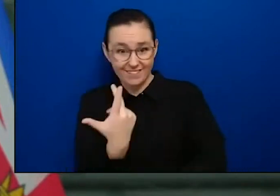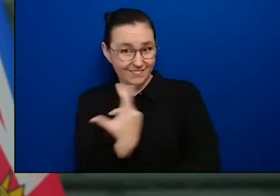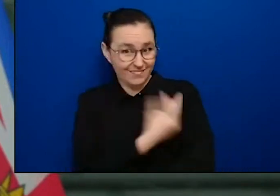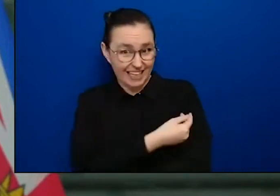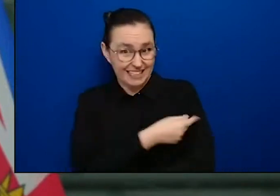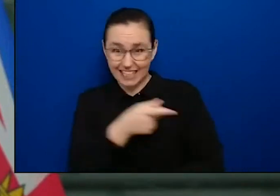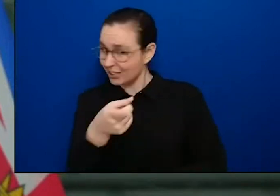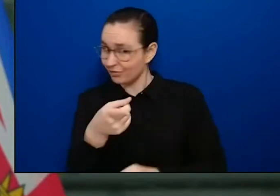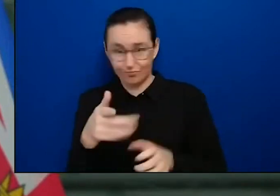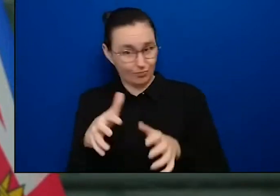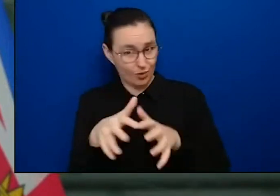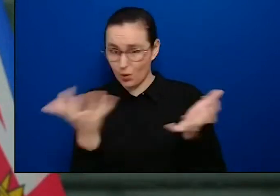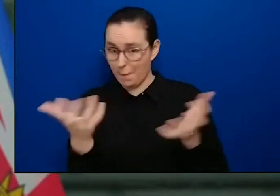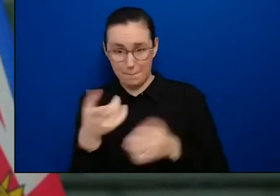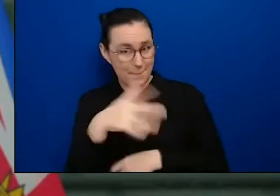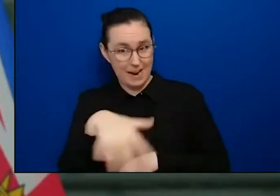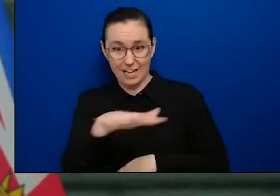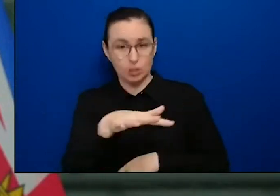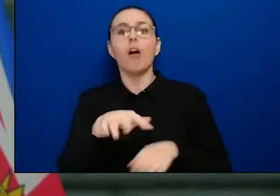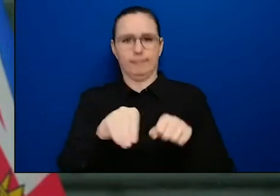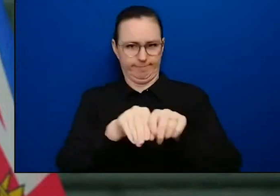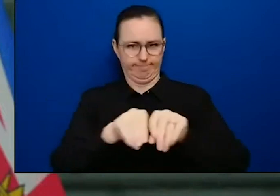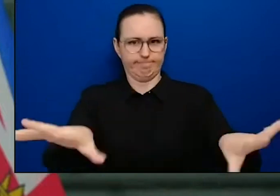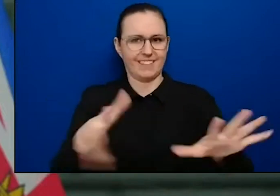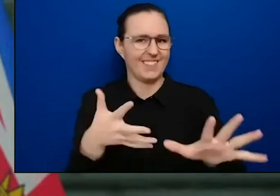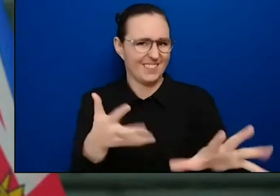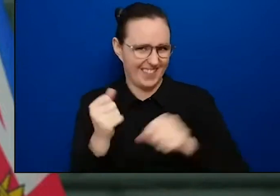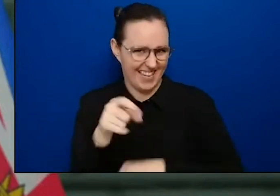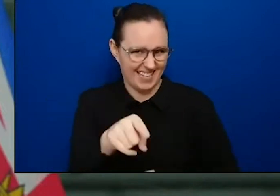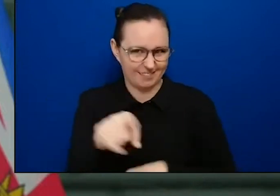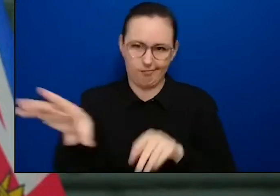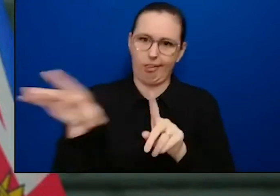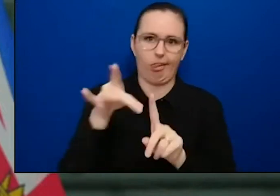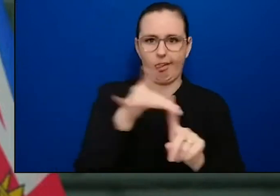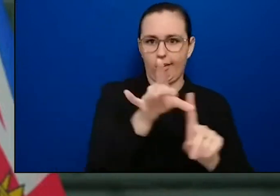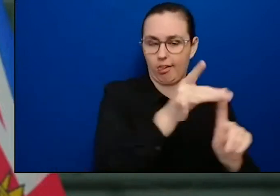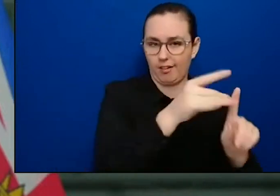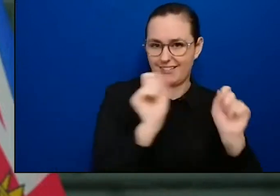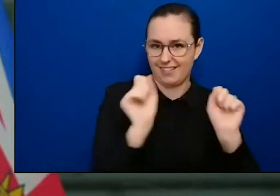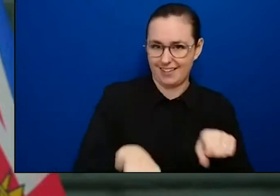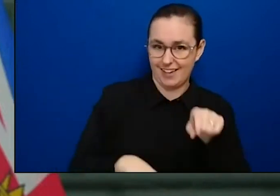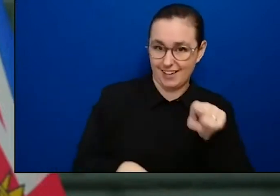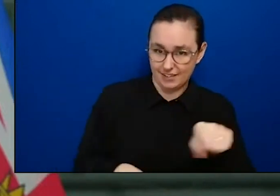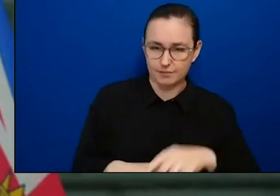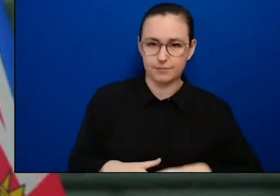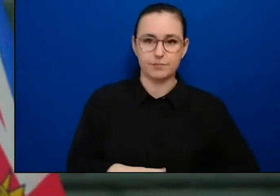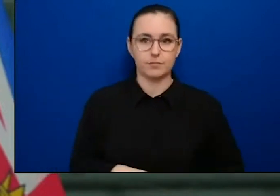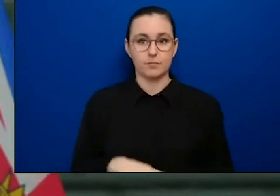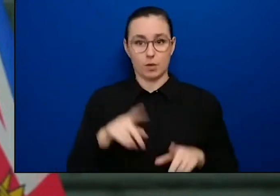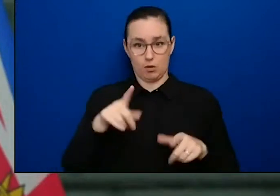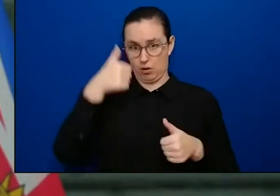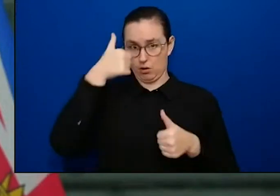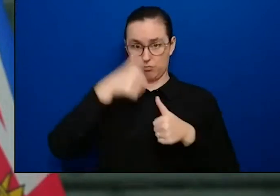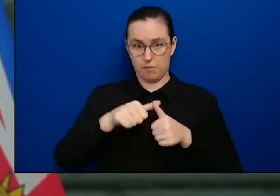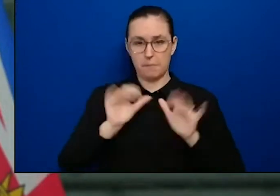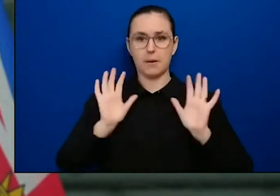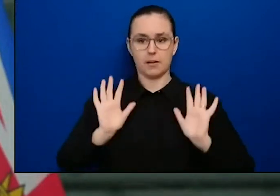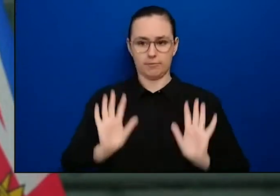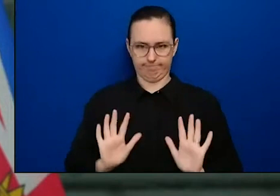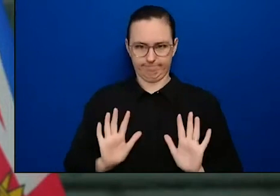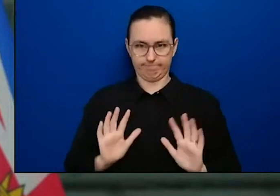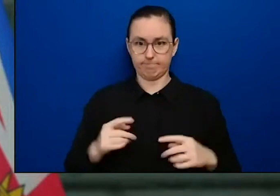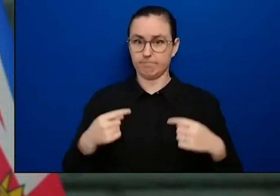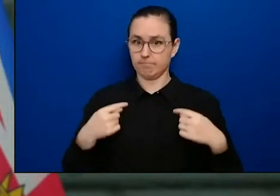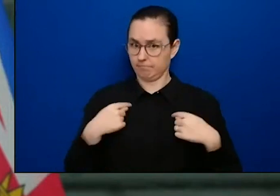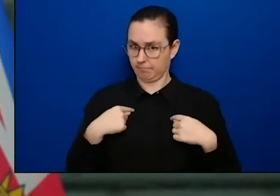well that this new variant of concern reminds us that we are in a global storm and that it is not